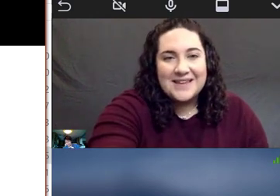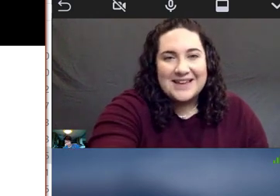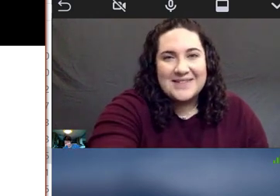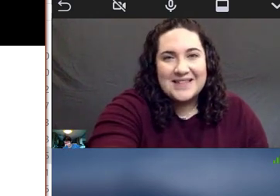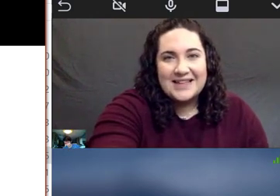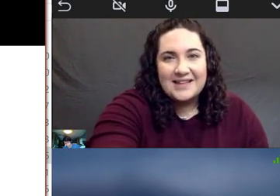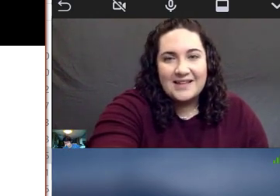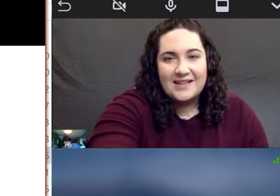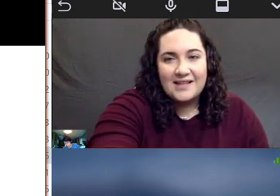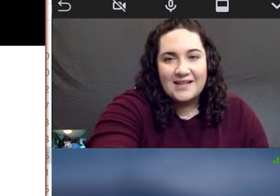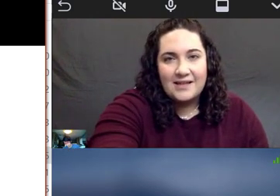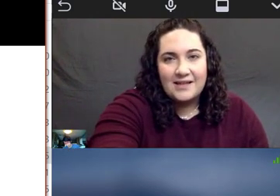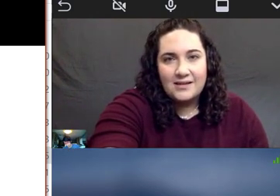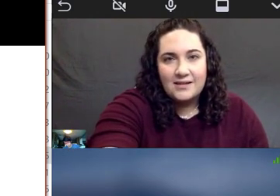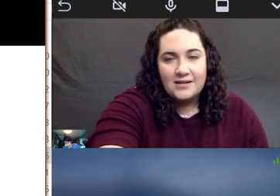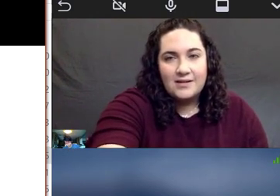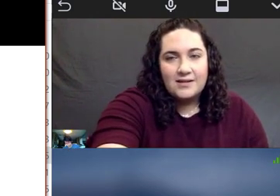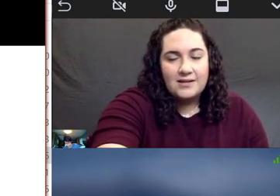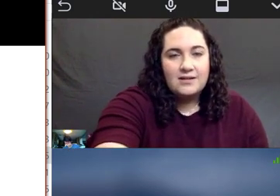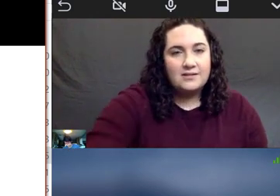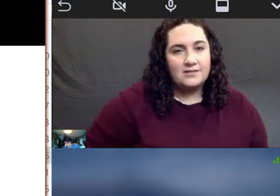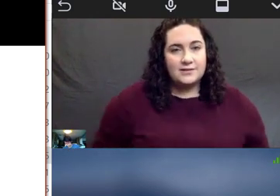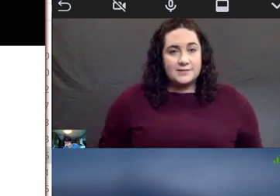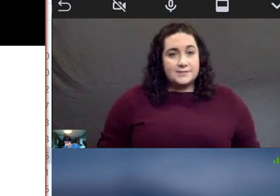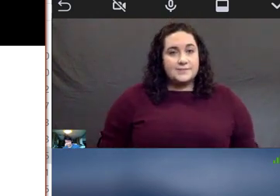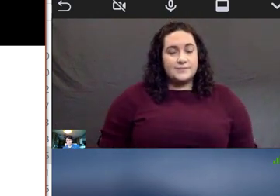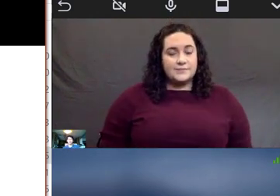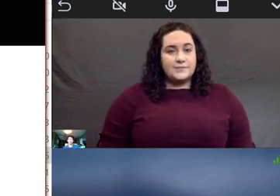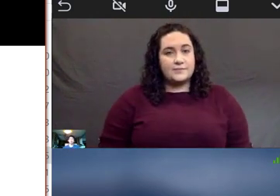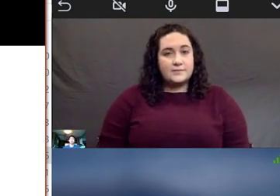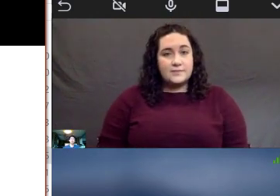Okay, thank you. You're welcome. So now